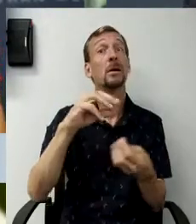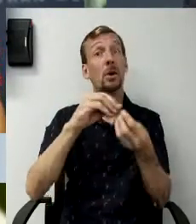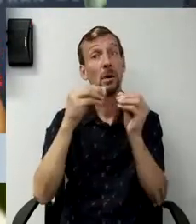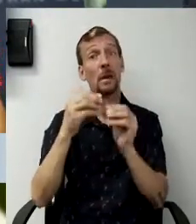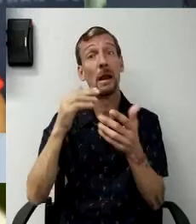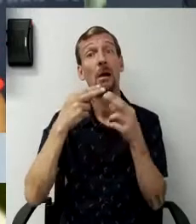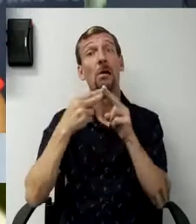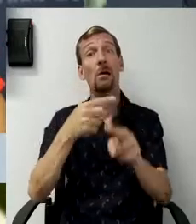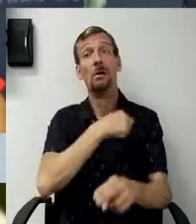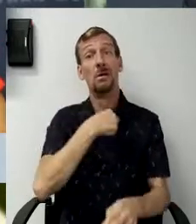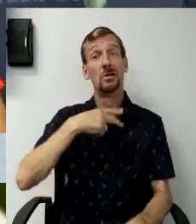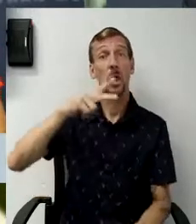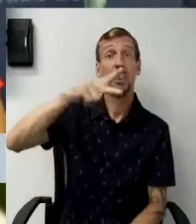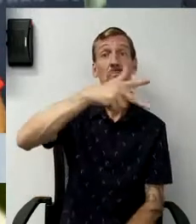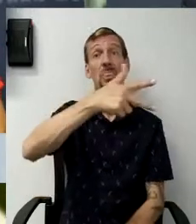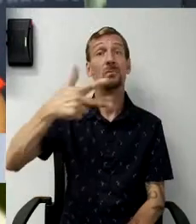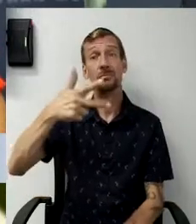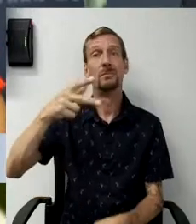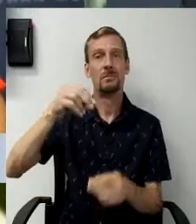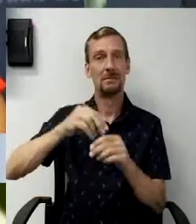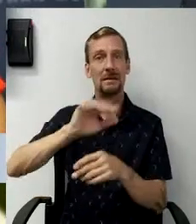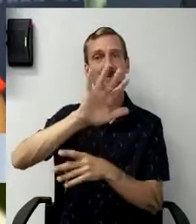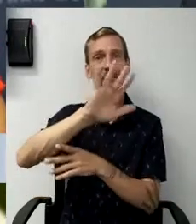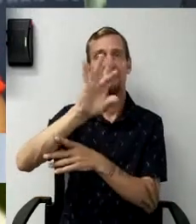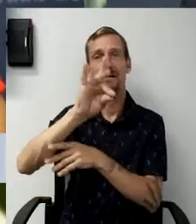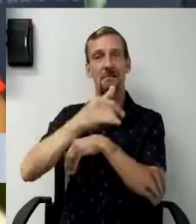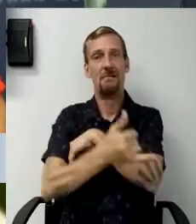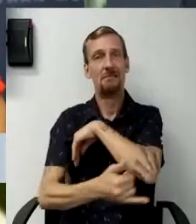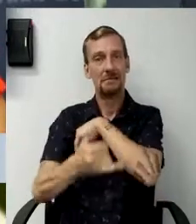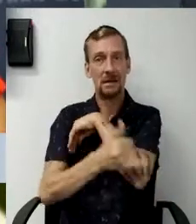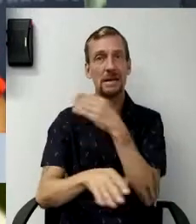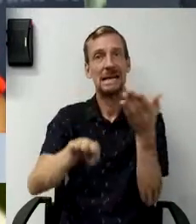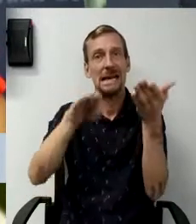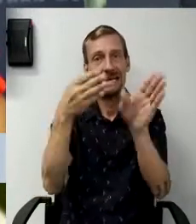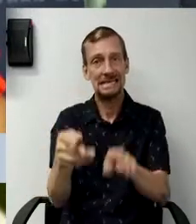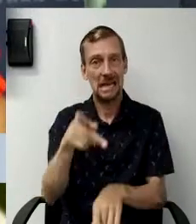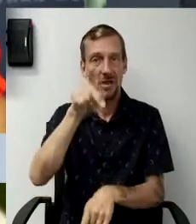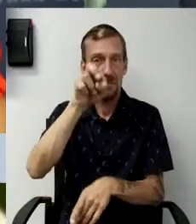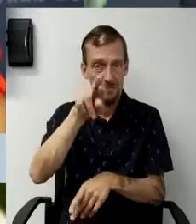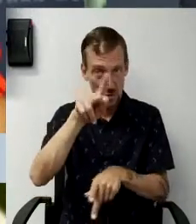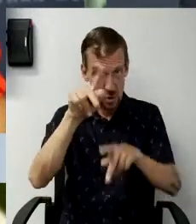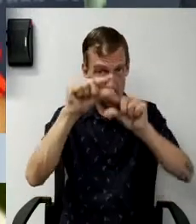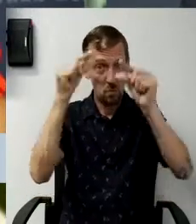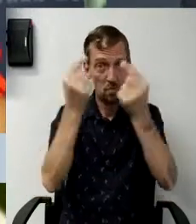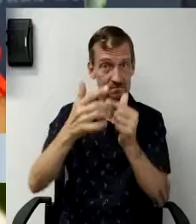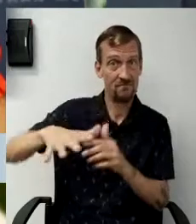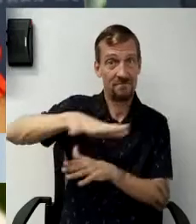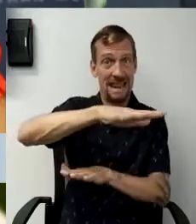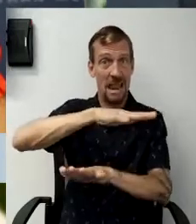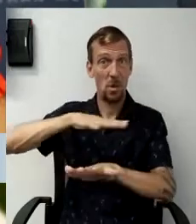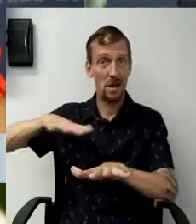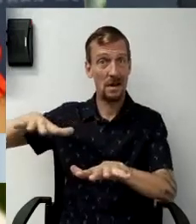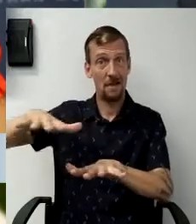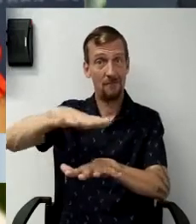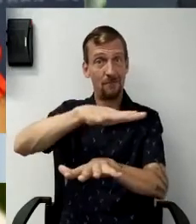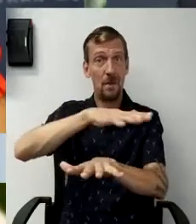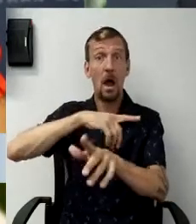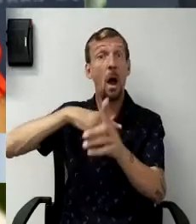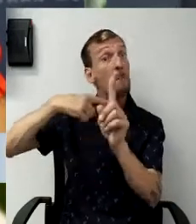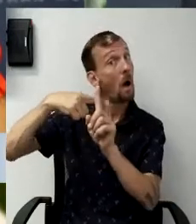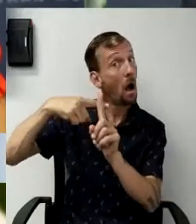us third of the 58 counties in terms of deaths per population. On the very positive